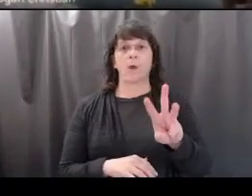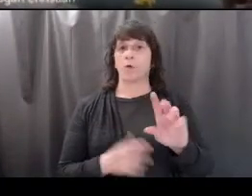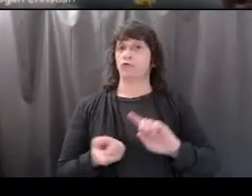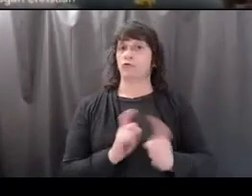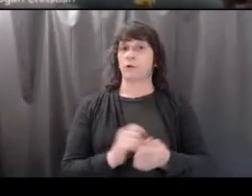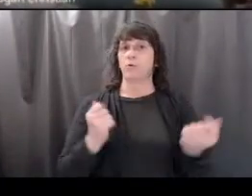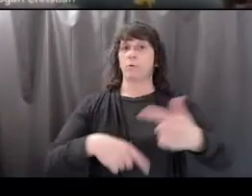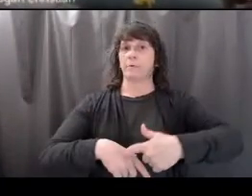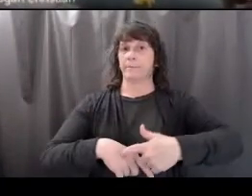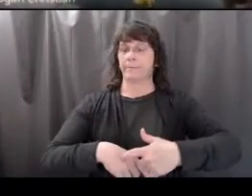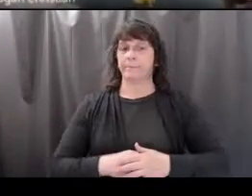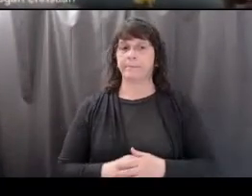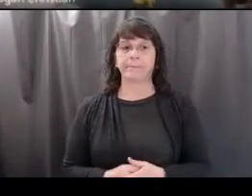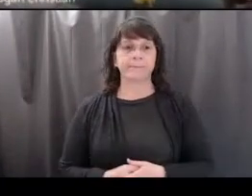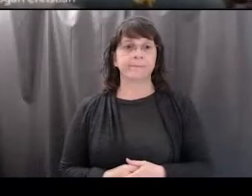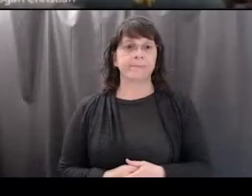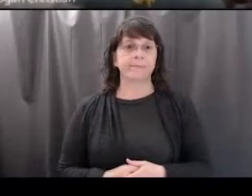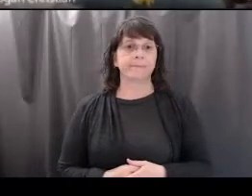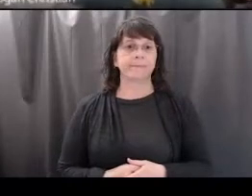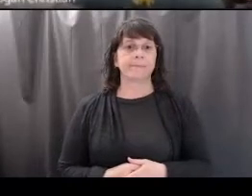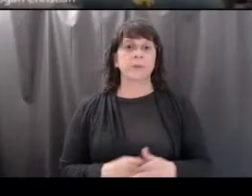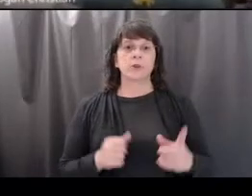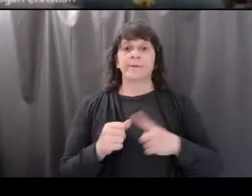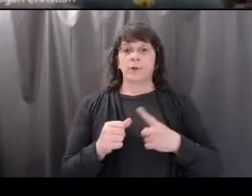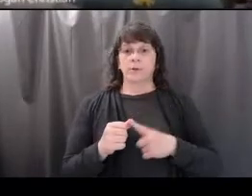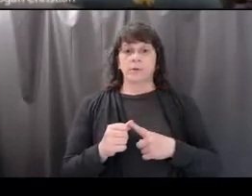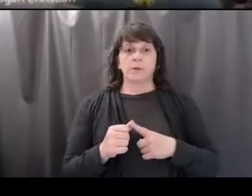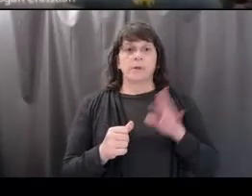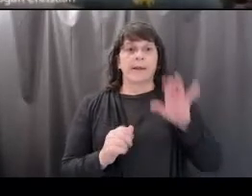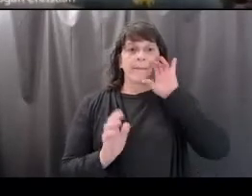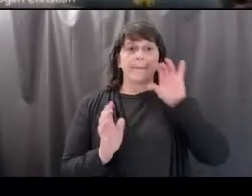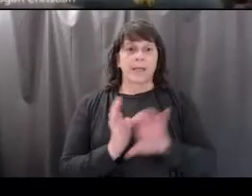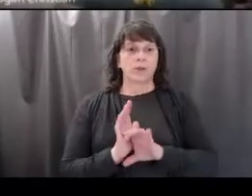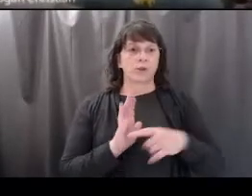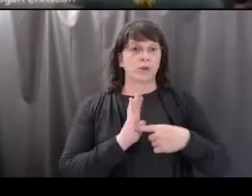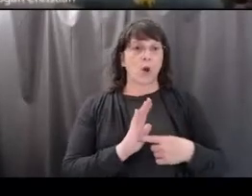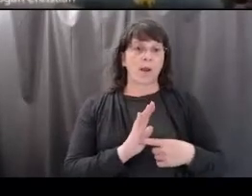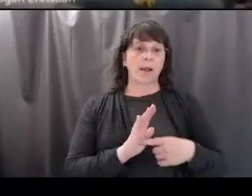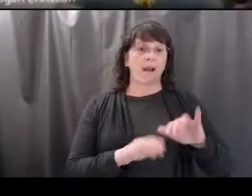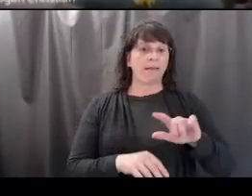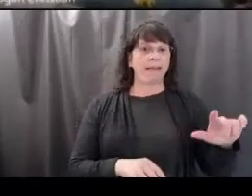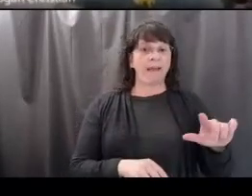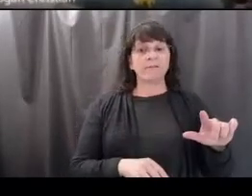time. So first of all, this is a picture showing an